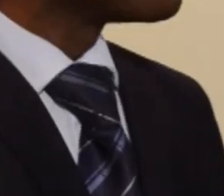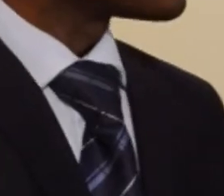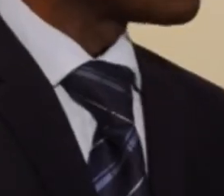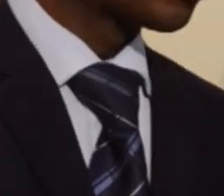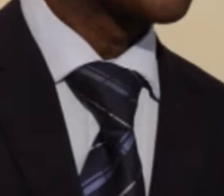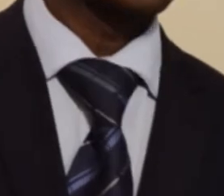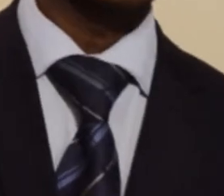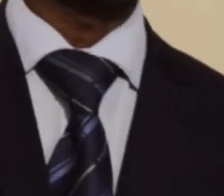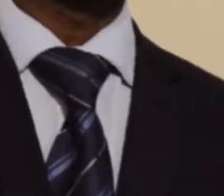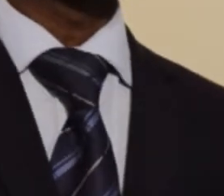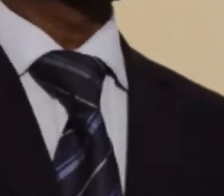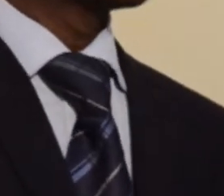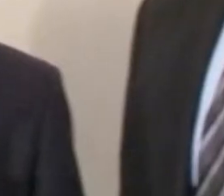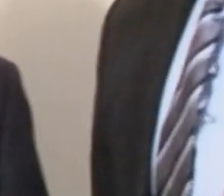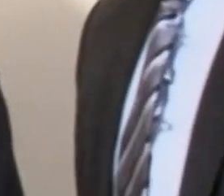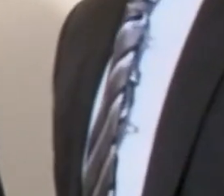Pumpsy Wo,